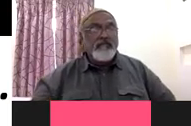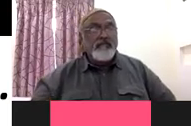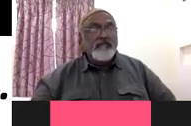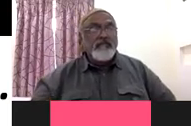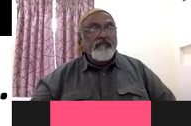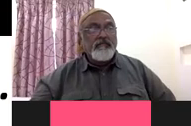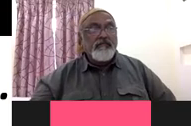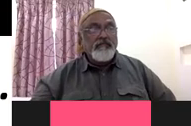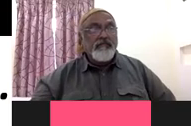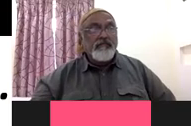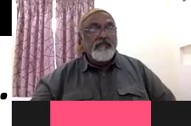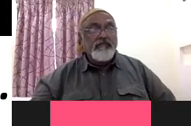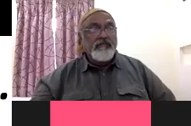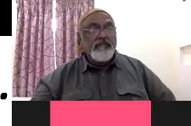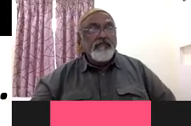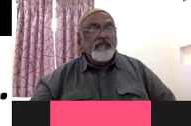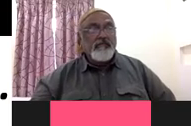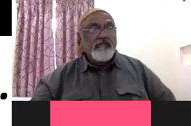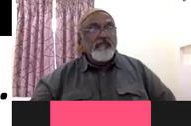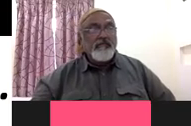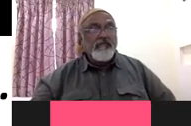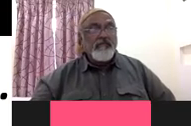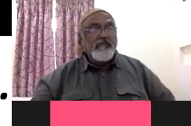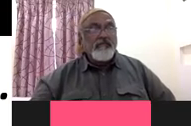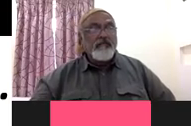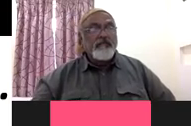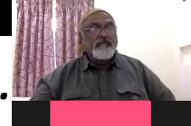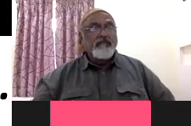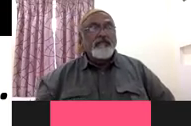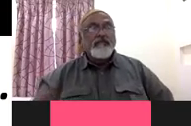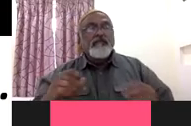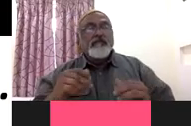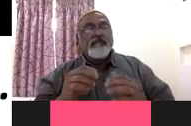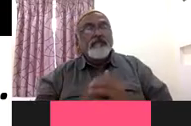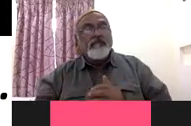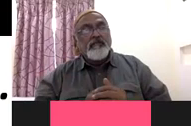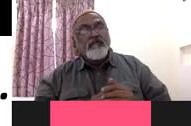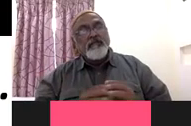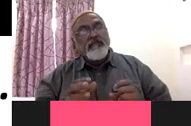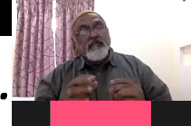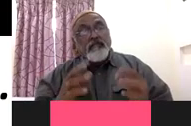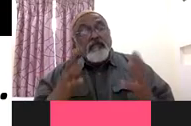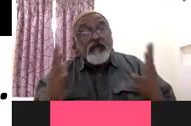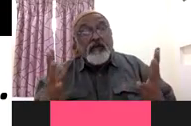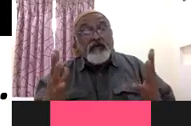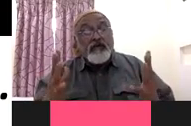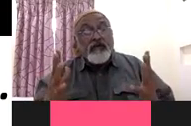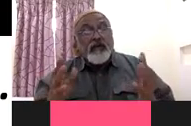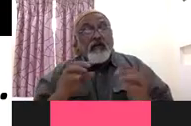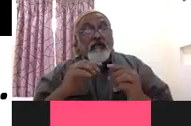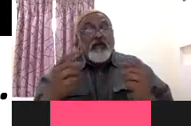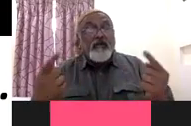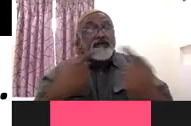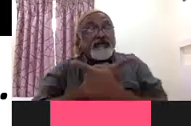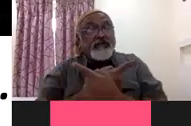you to unmute and speak. Huh? Thank you for your support. So if you look at, so you see the contrast, a lot